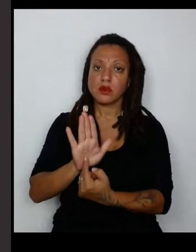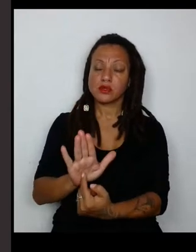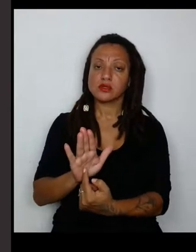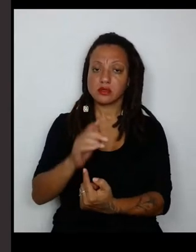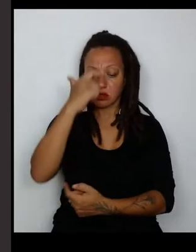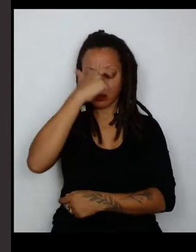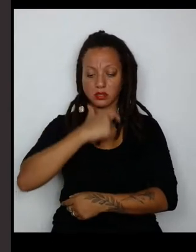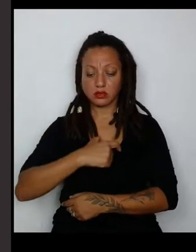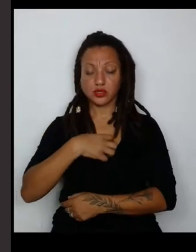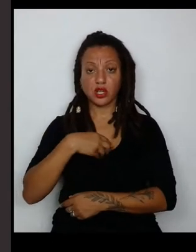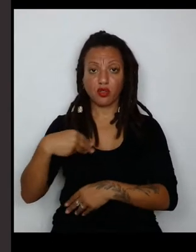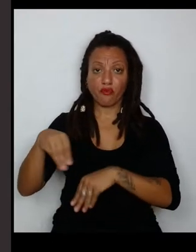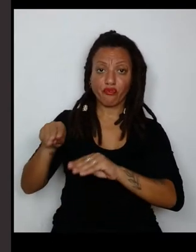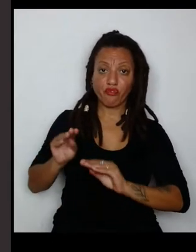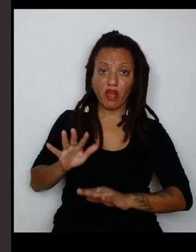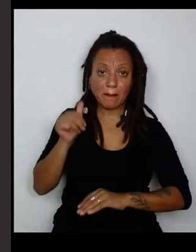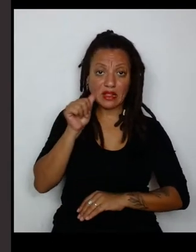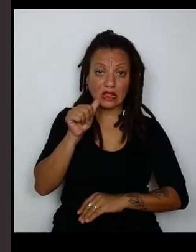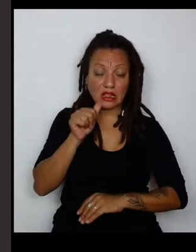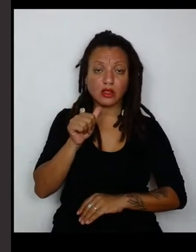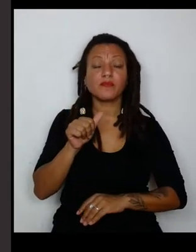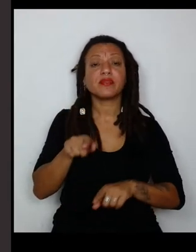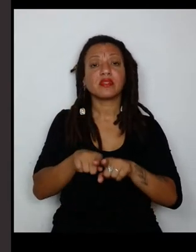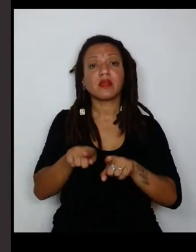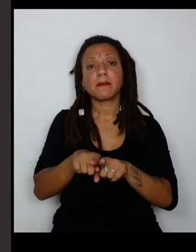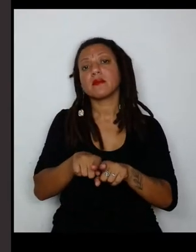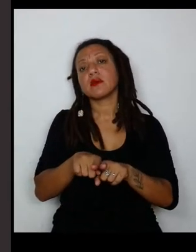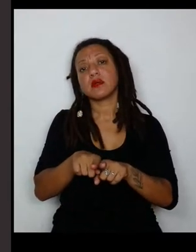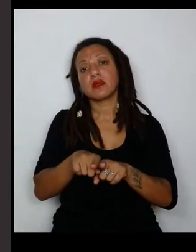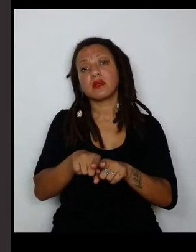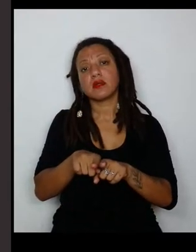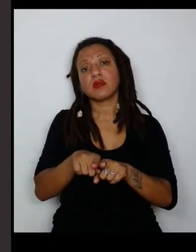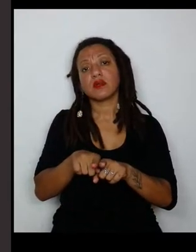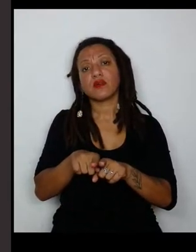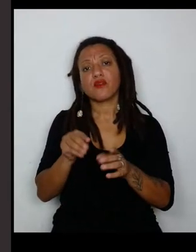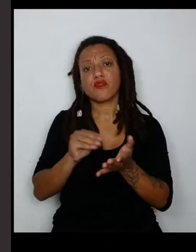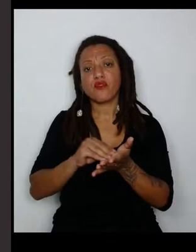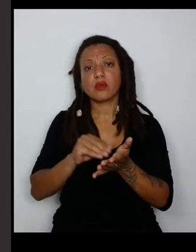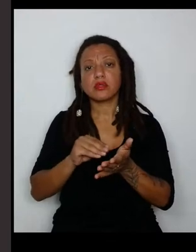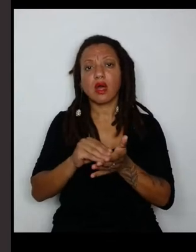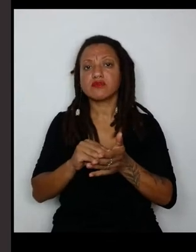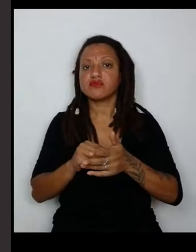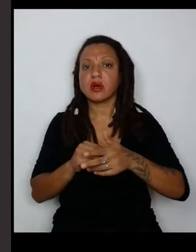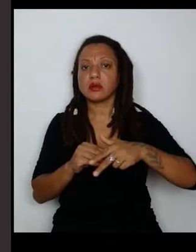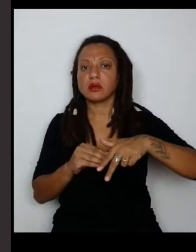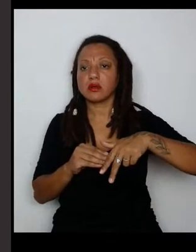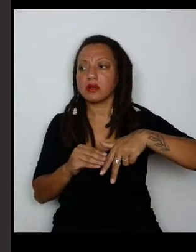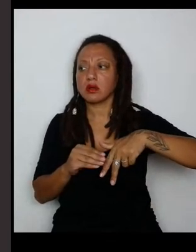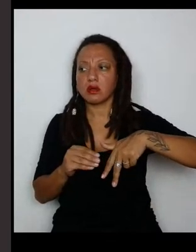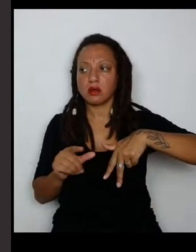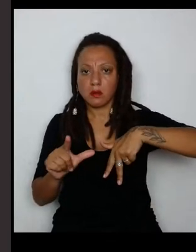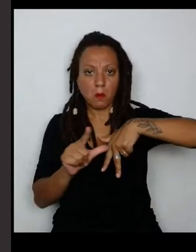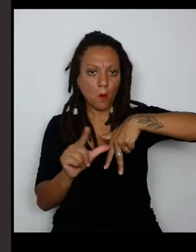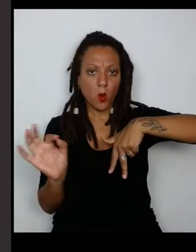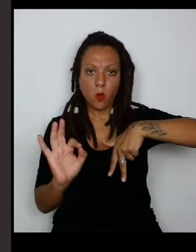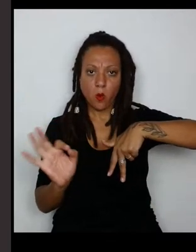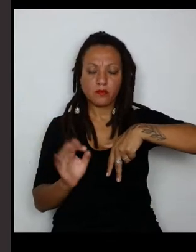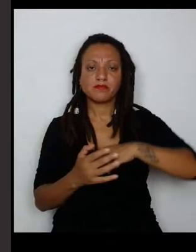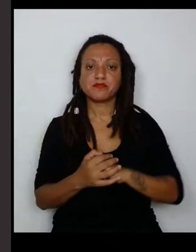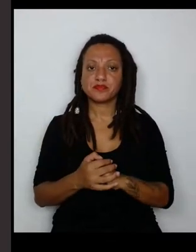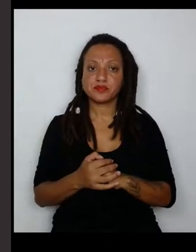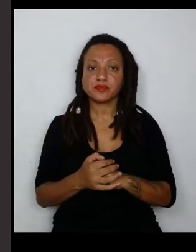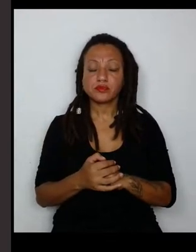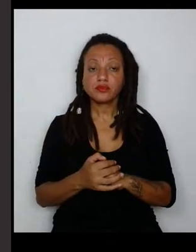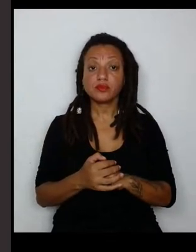the performer's penises i was told were pulled back and tied to one leg the audience which included grandparents their grandchildren and all